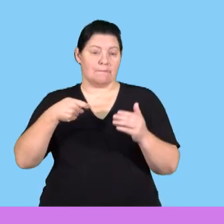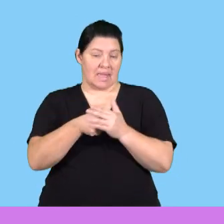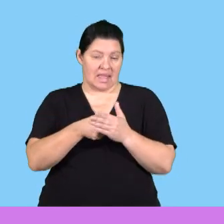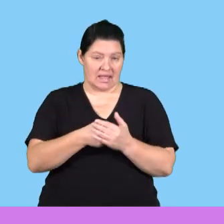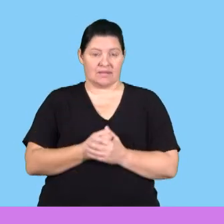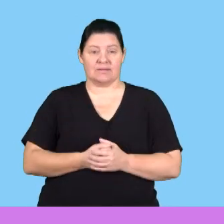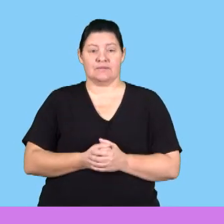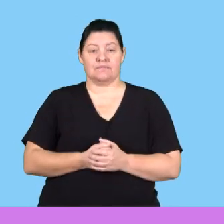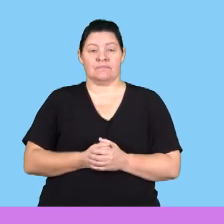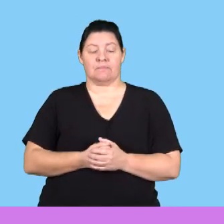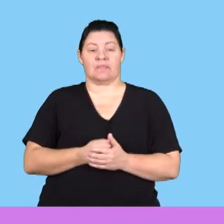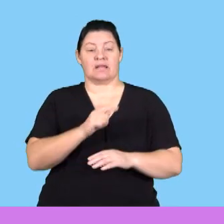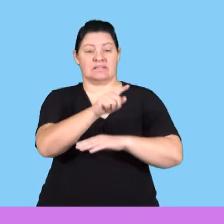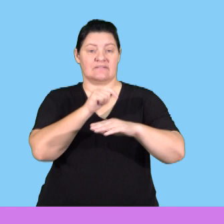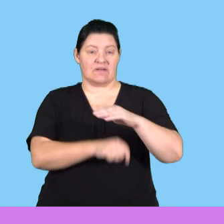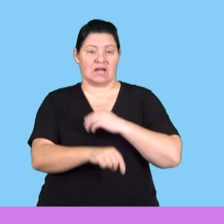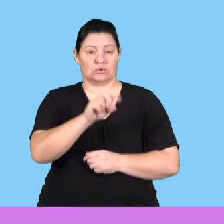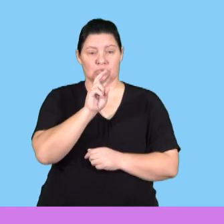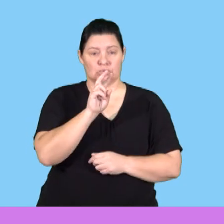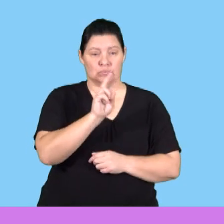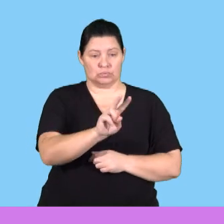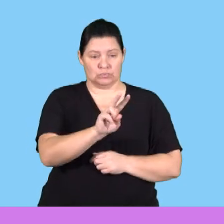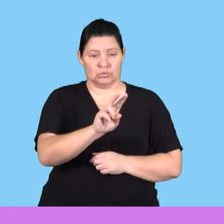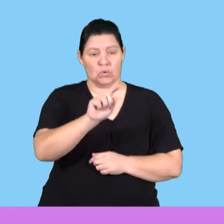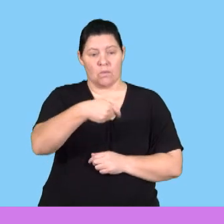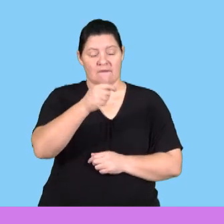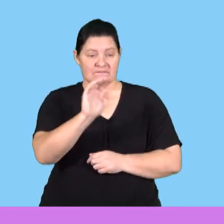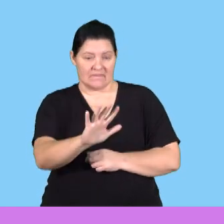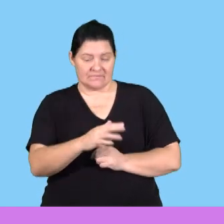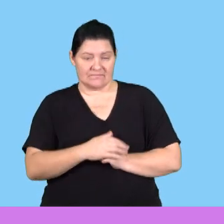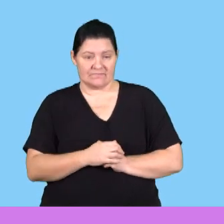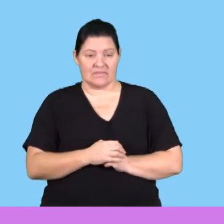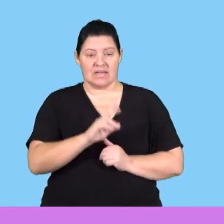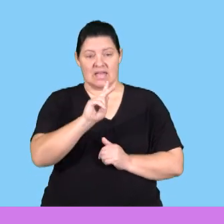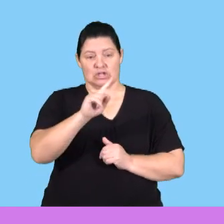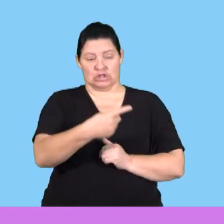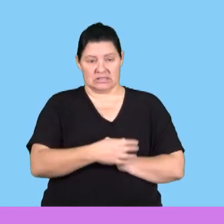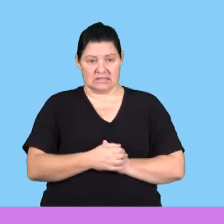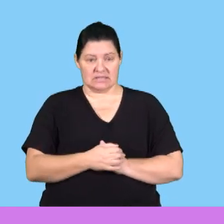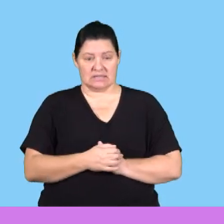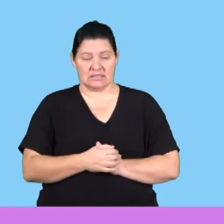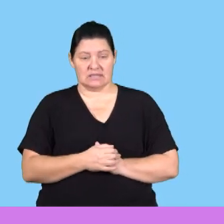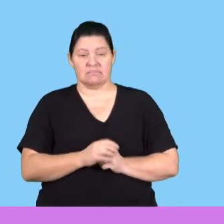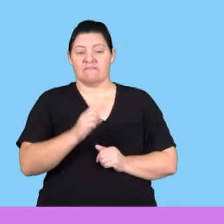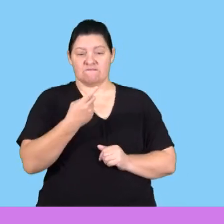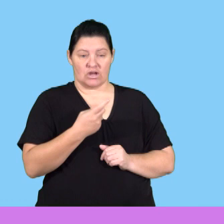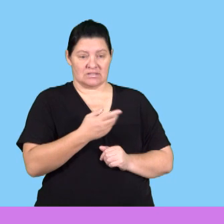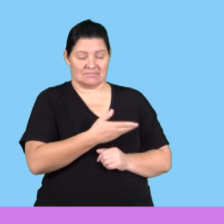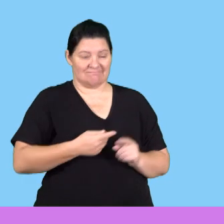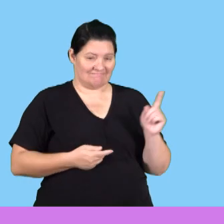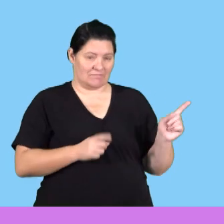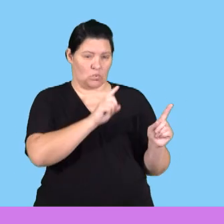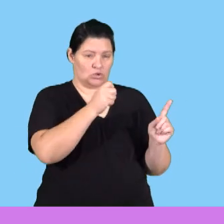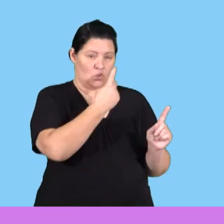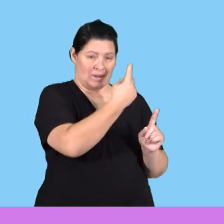that she paid when she bought this. And then we divide this by 2.5 kilograms. This is the first